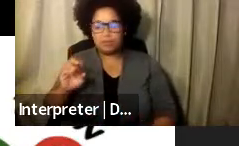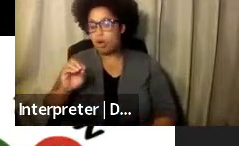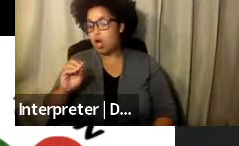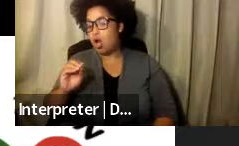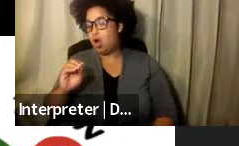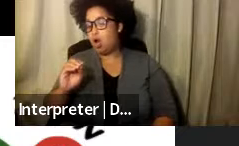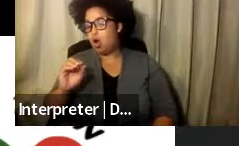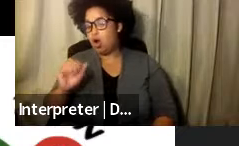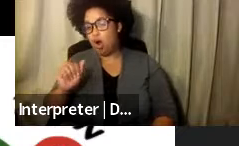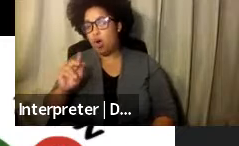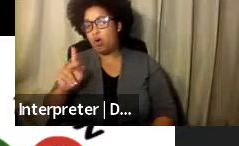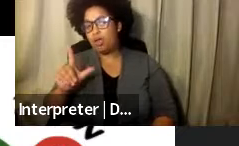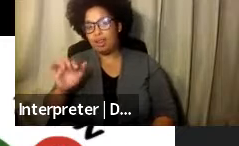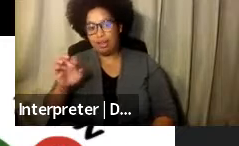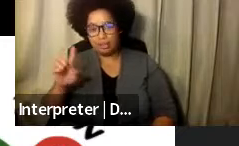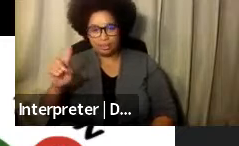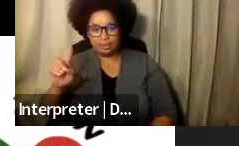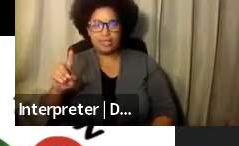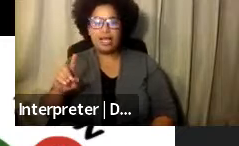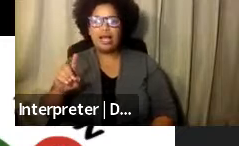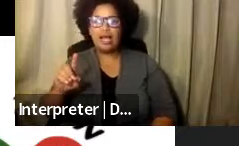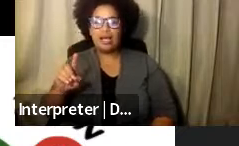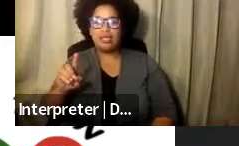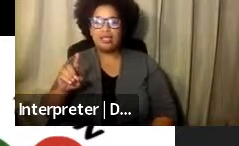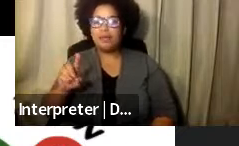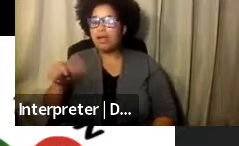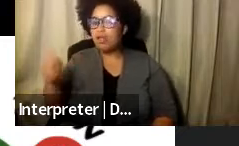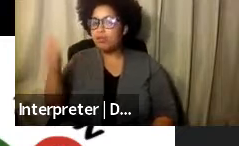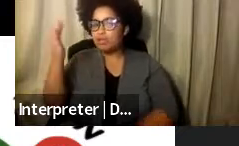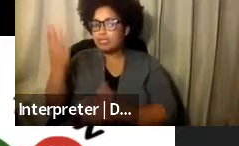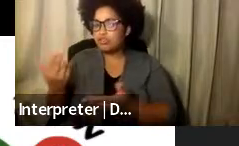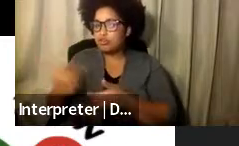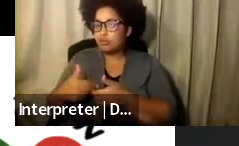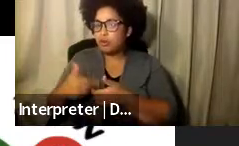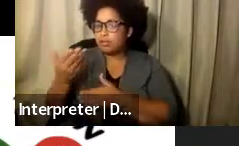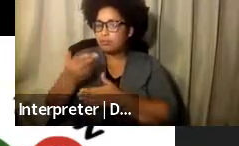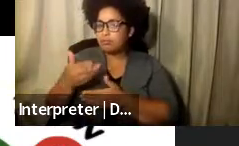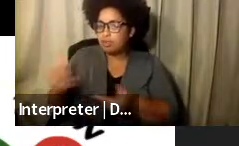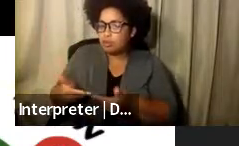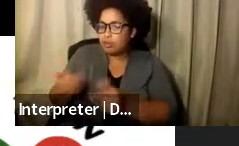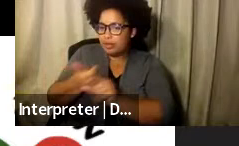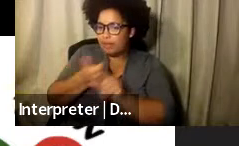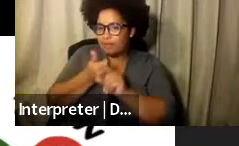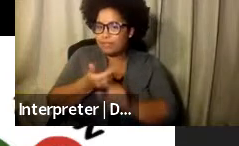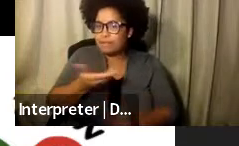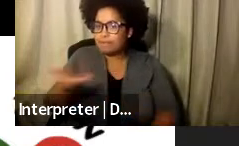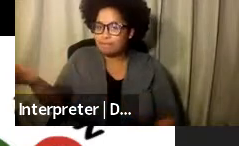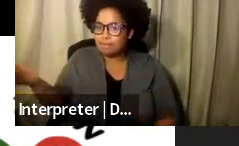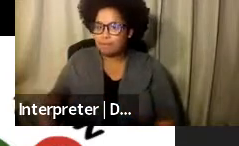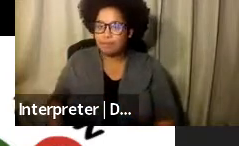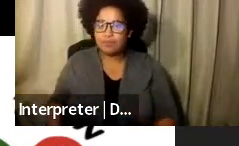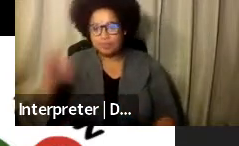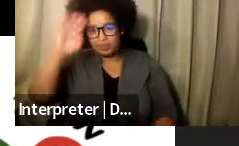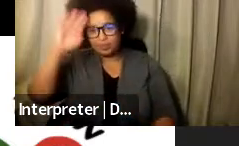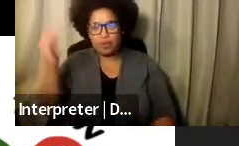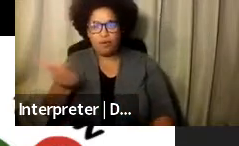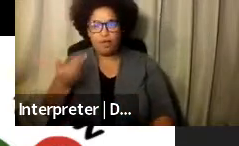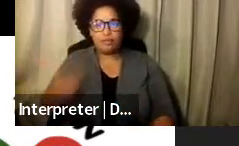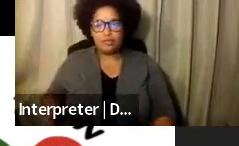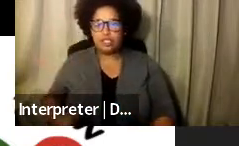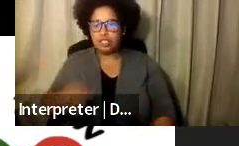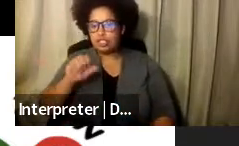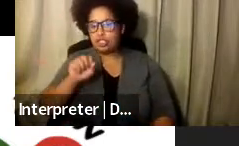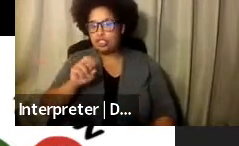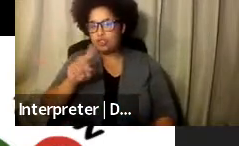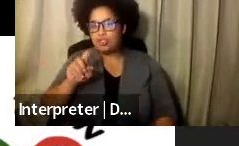I'm going to have my other presenters introduce themselves. Hi, everyone. My name